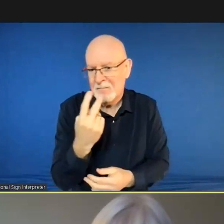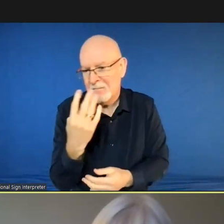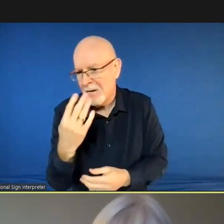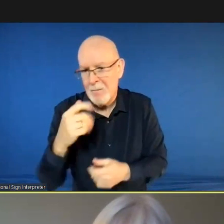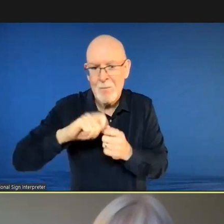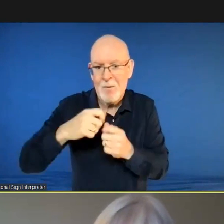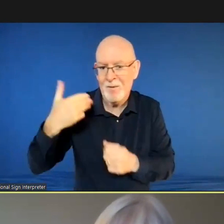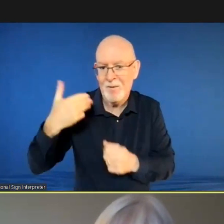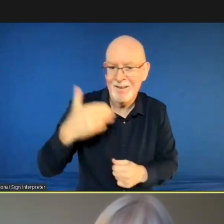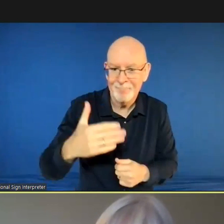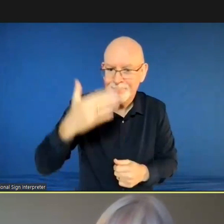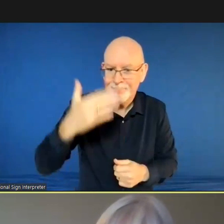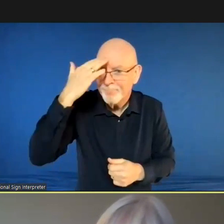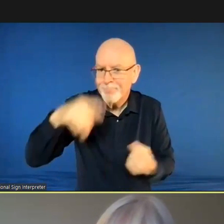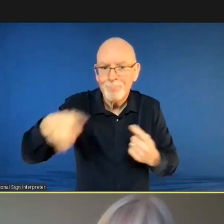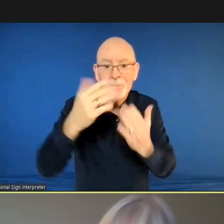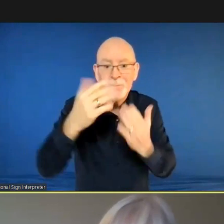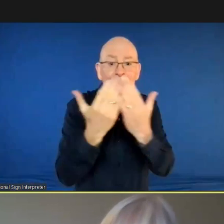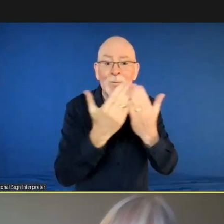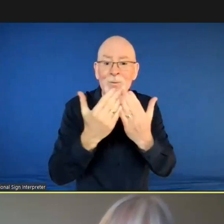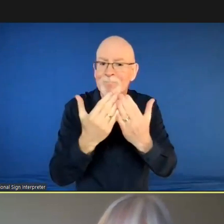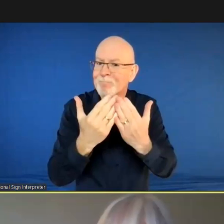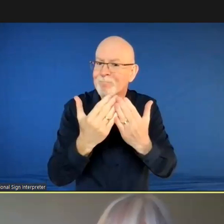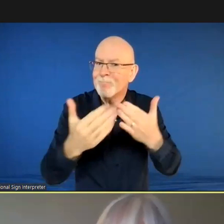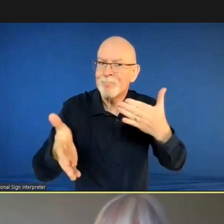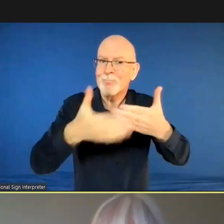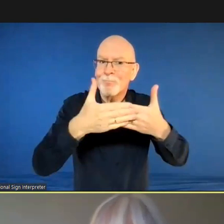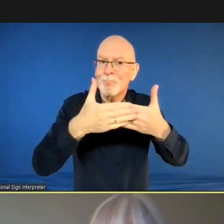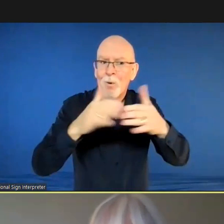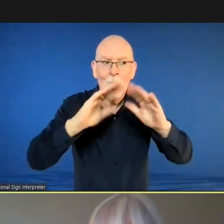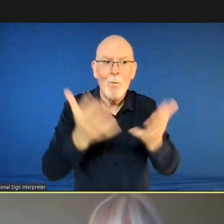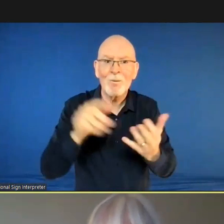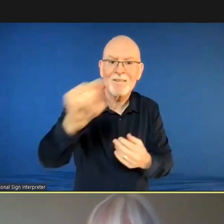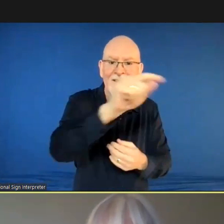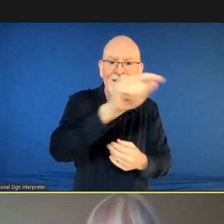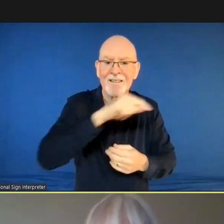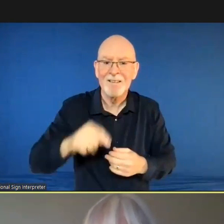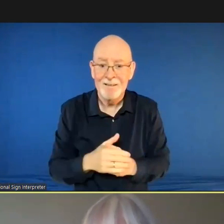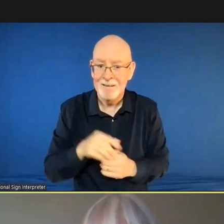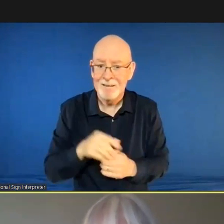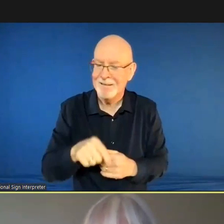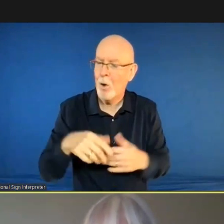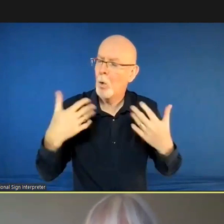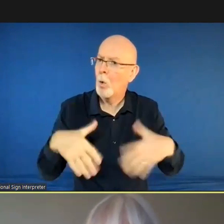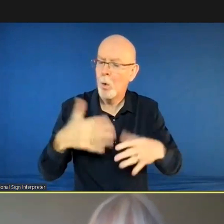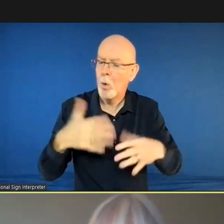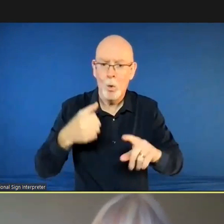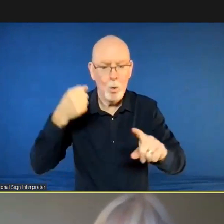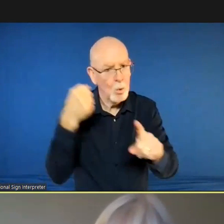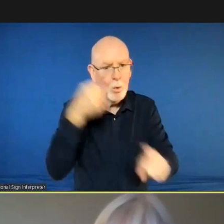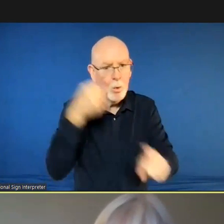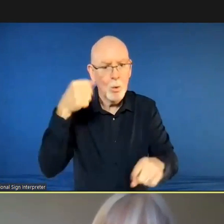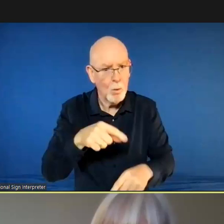closed. And this has had a major impact on deaf children, which, of course, as yet,